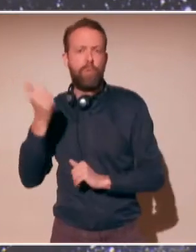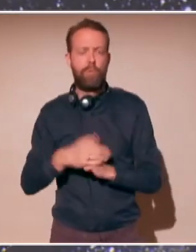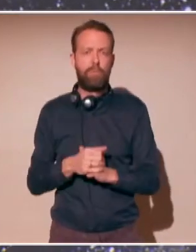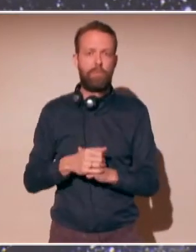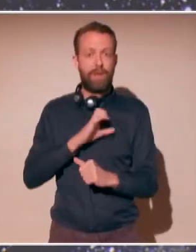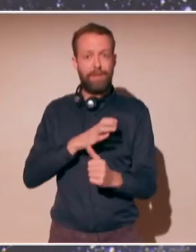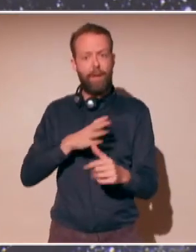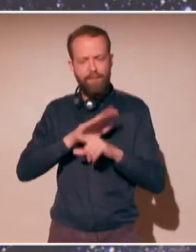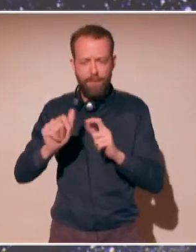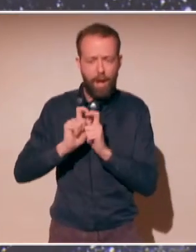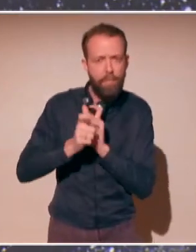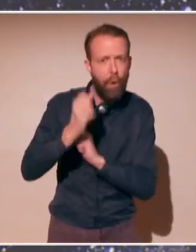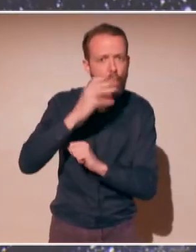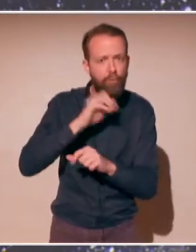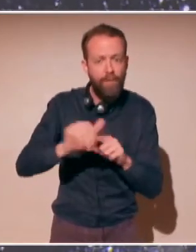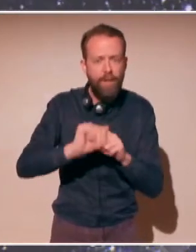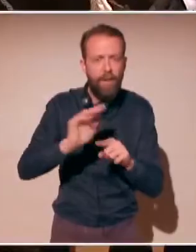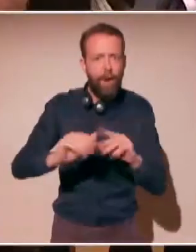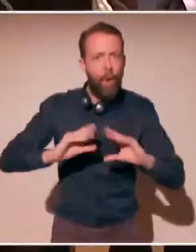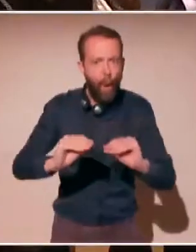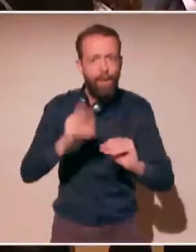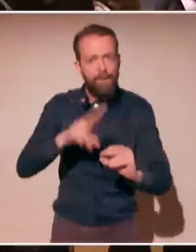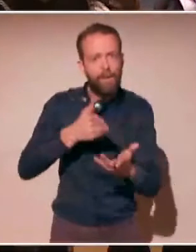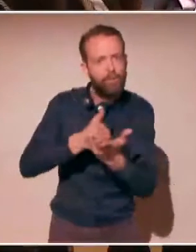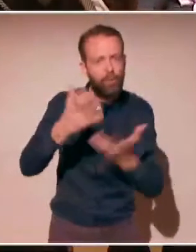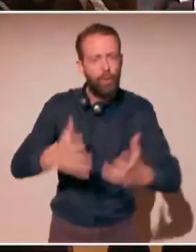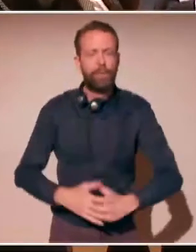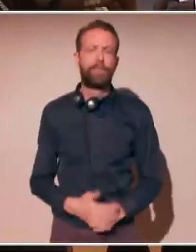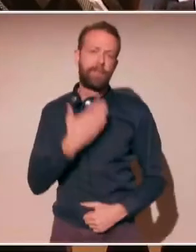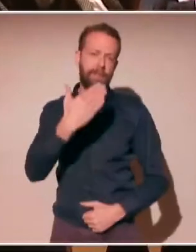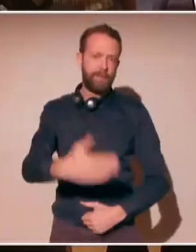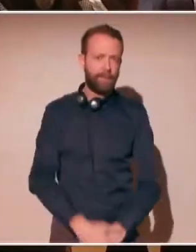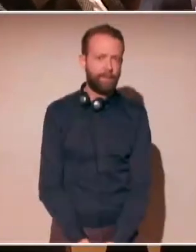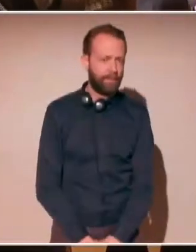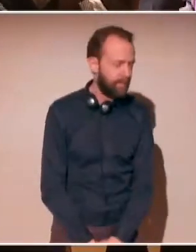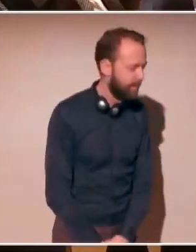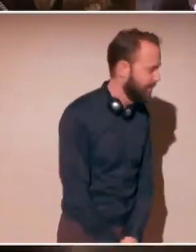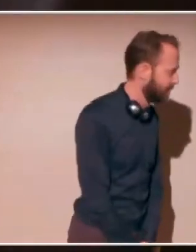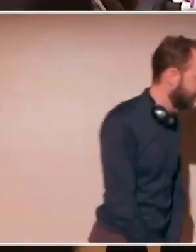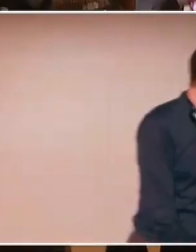order to better our lives and give sense to what we do every day. Thank you very much.